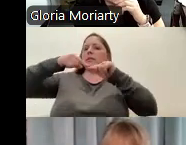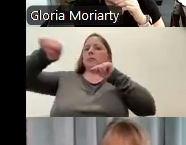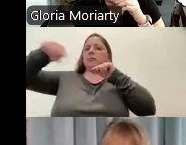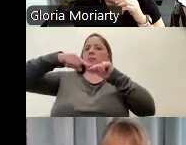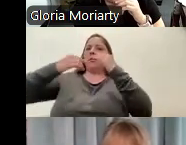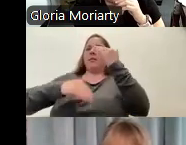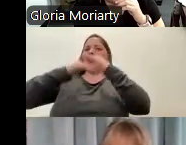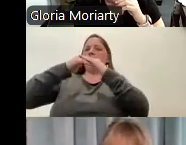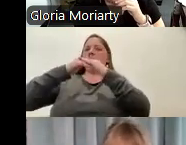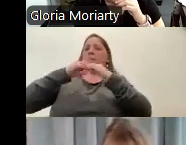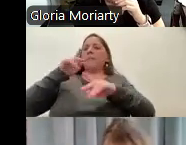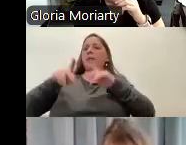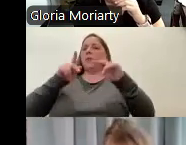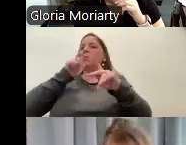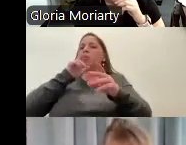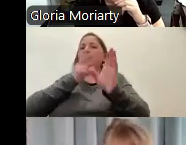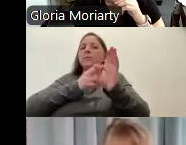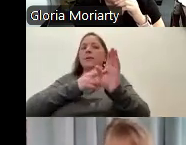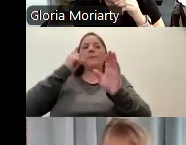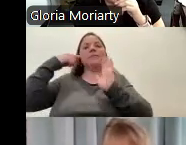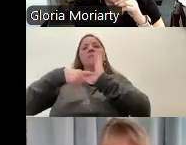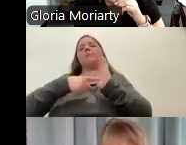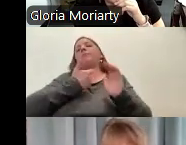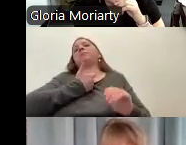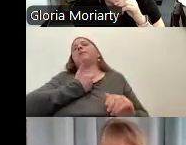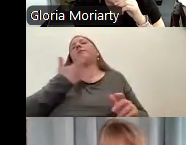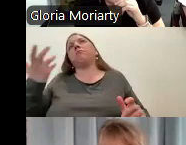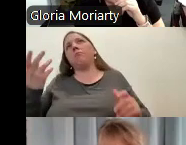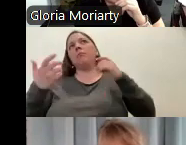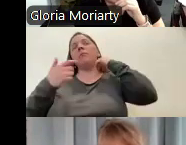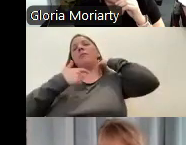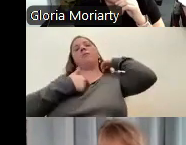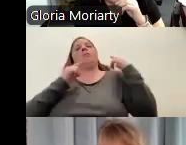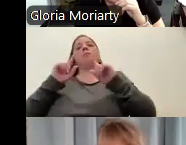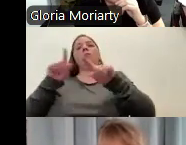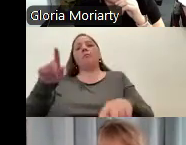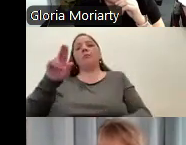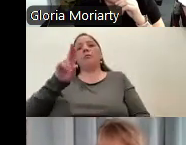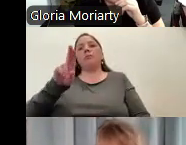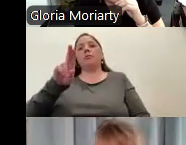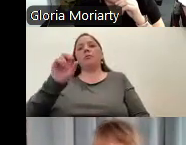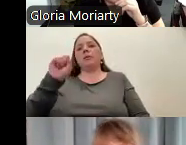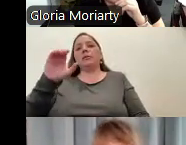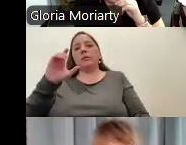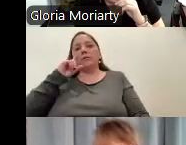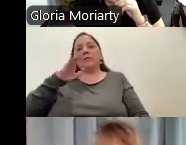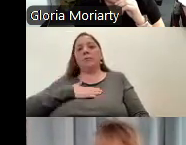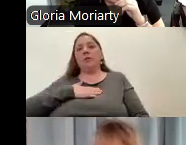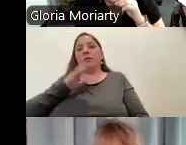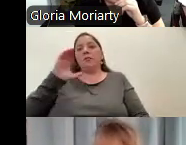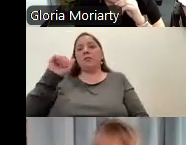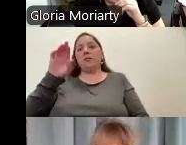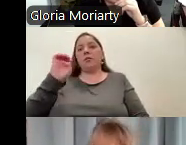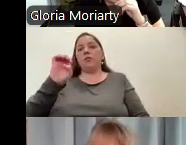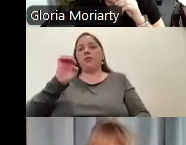would take part in this, such as I'll use myself as an example. I go to USC for my care. It's an hour one way for